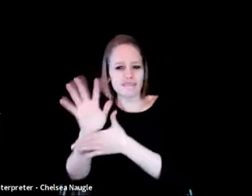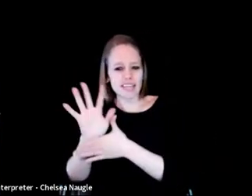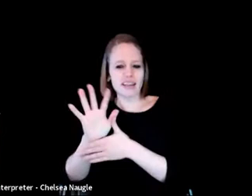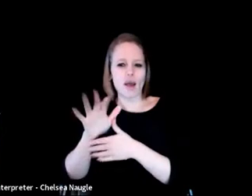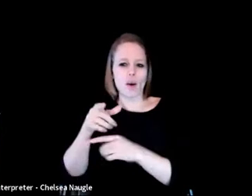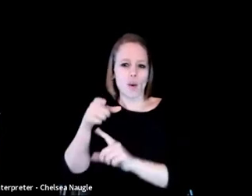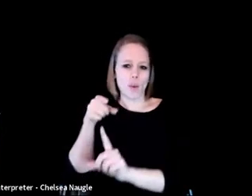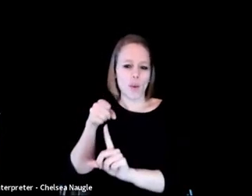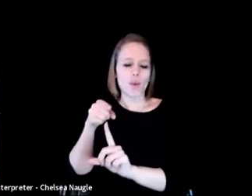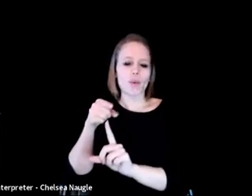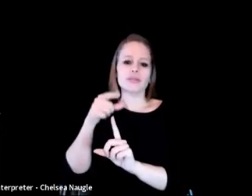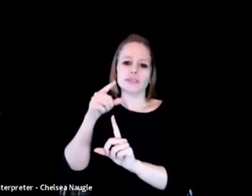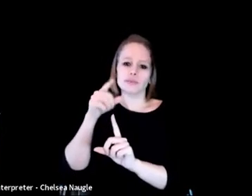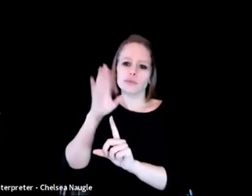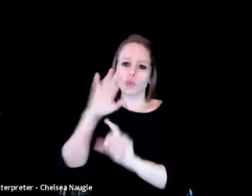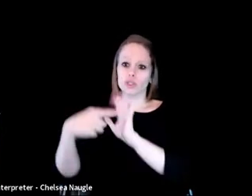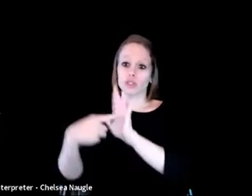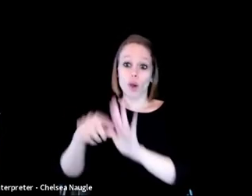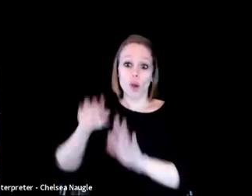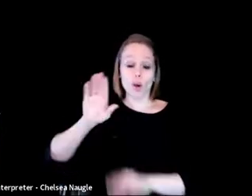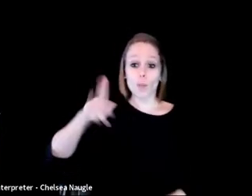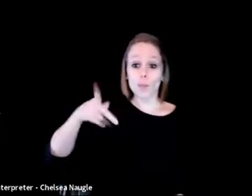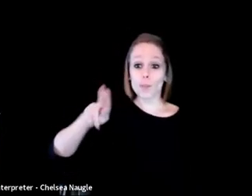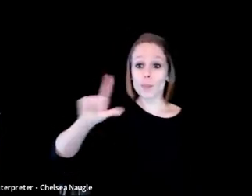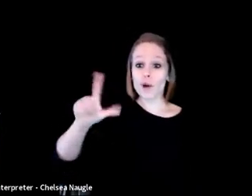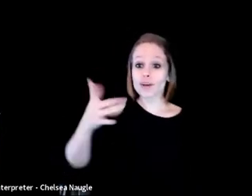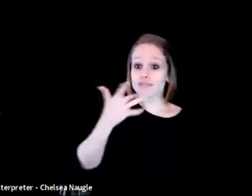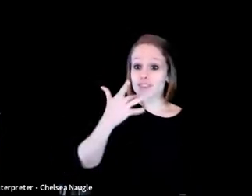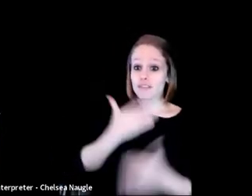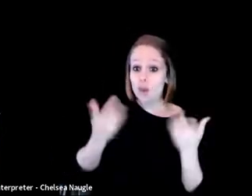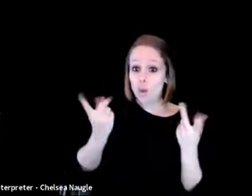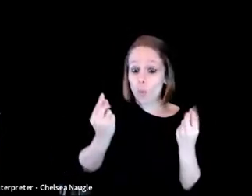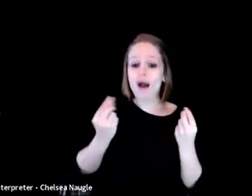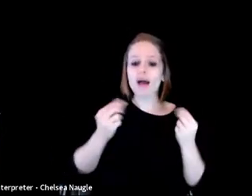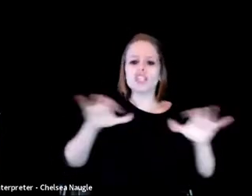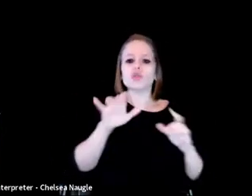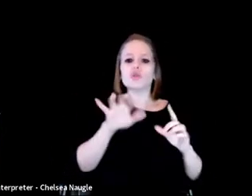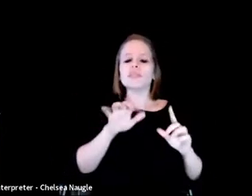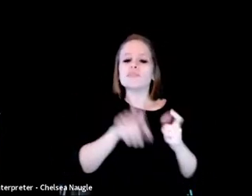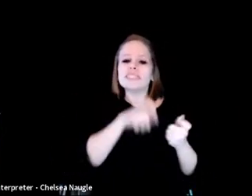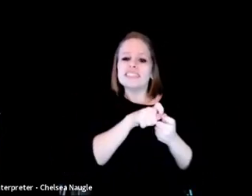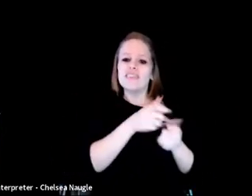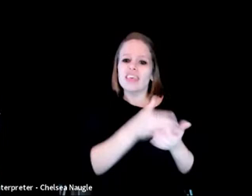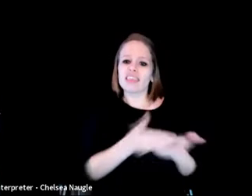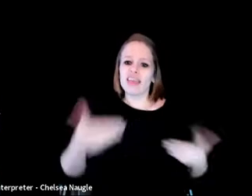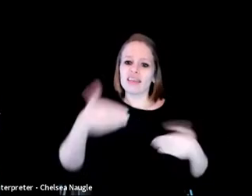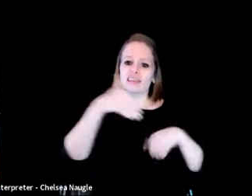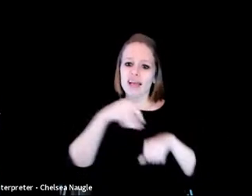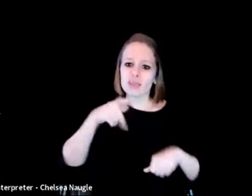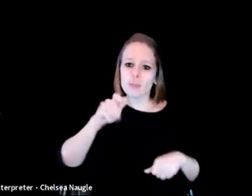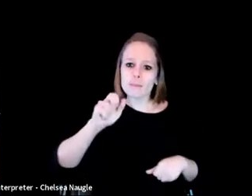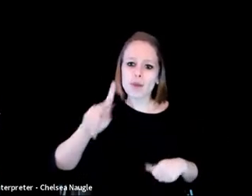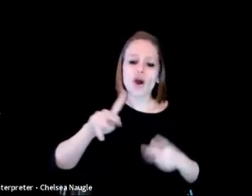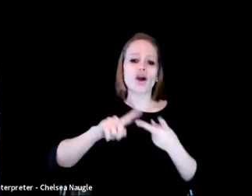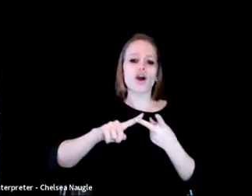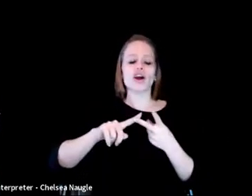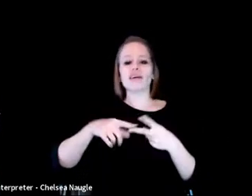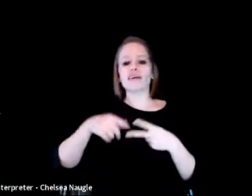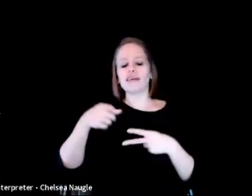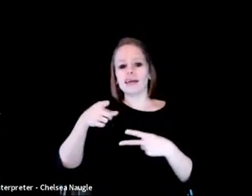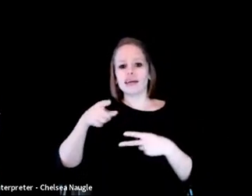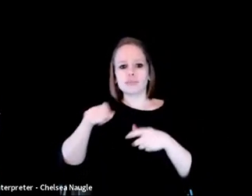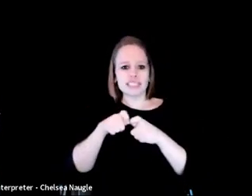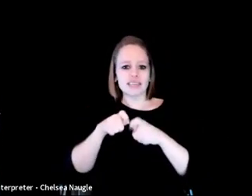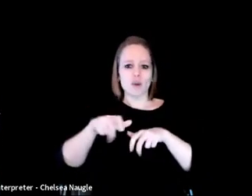clips where you'll see that his favorite thing is to do certain things at the park, to say, take the same walk while he's riding in his wagon in the neighborhood, things like that.